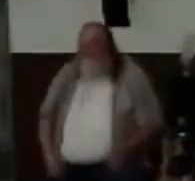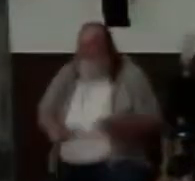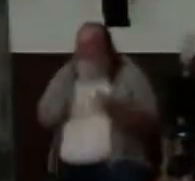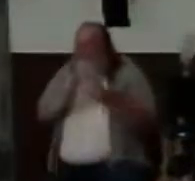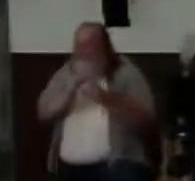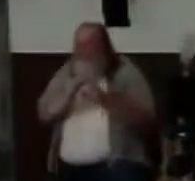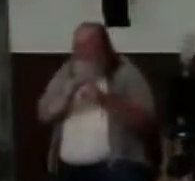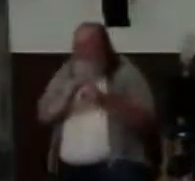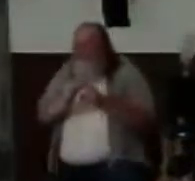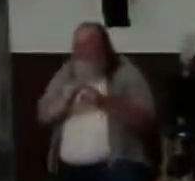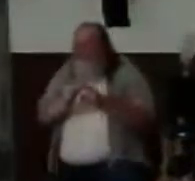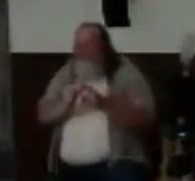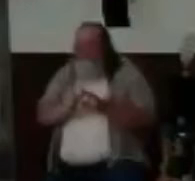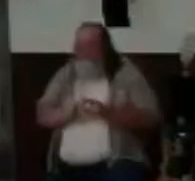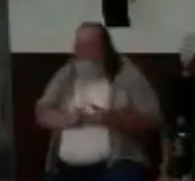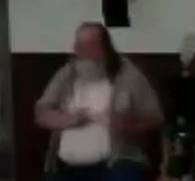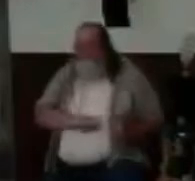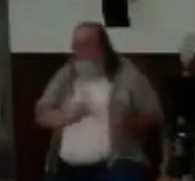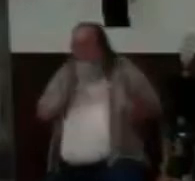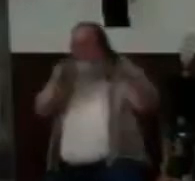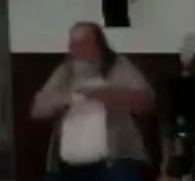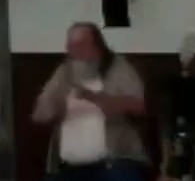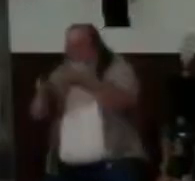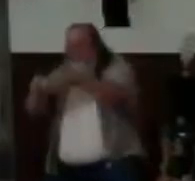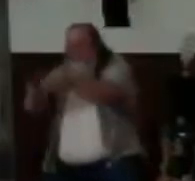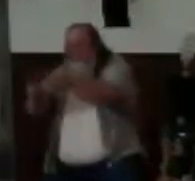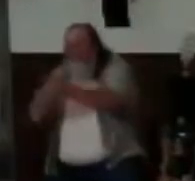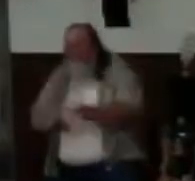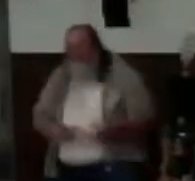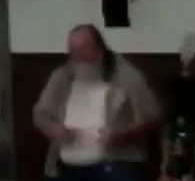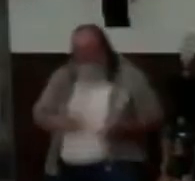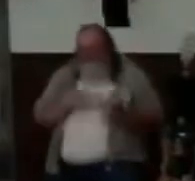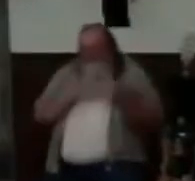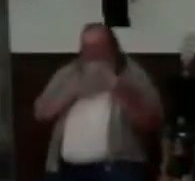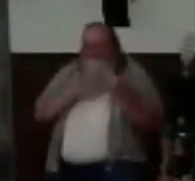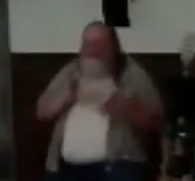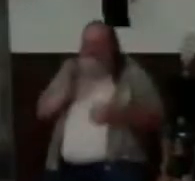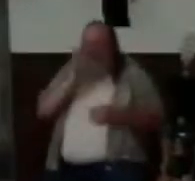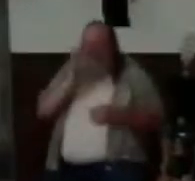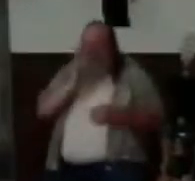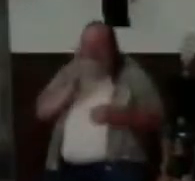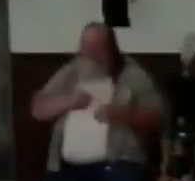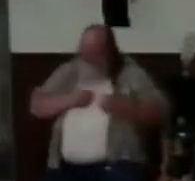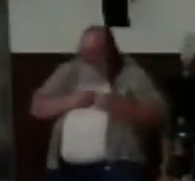declare, rivers of living water will flow from his heart.